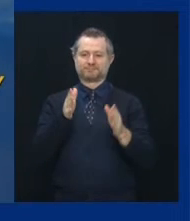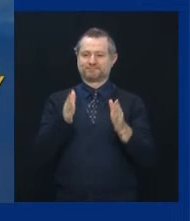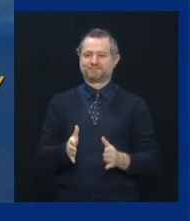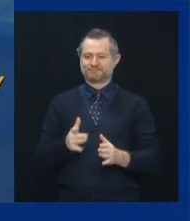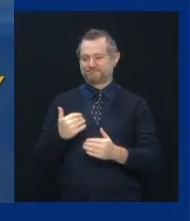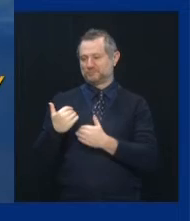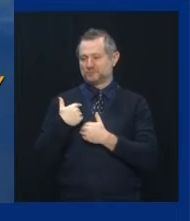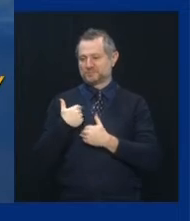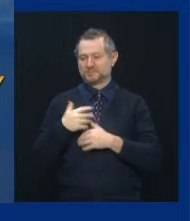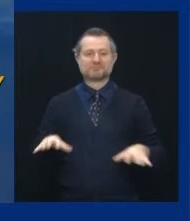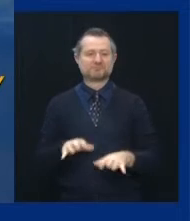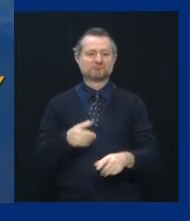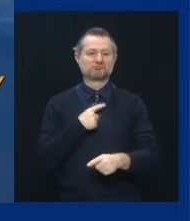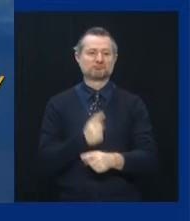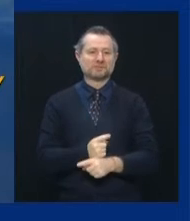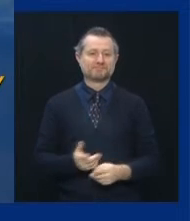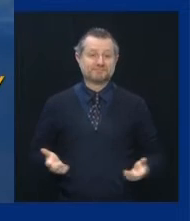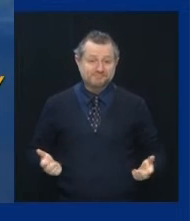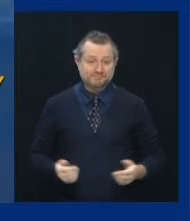This